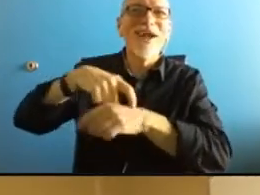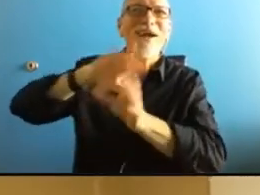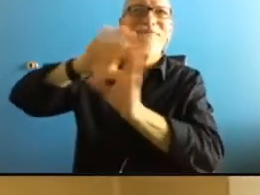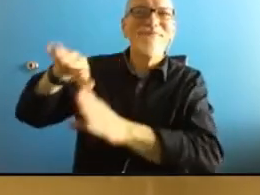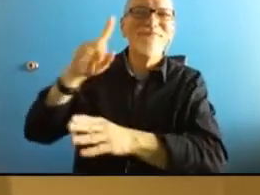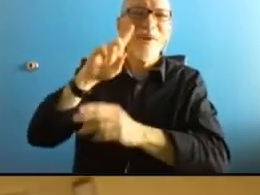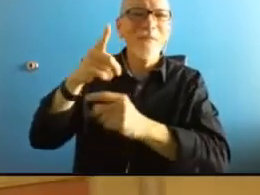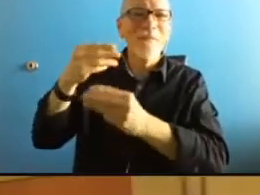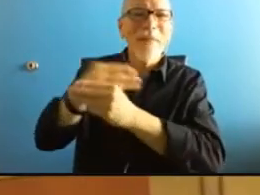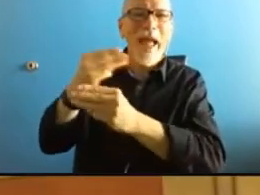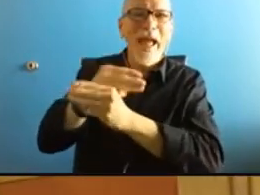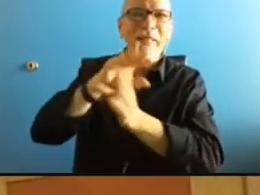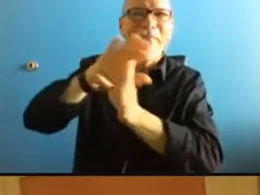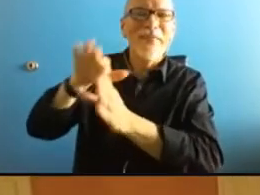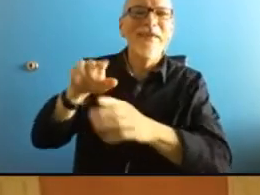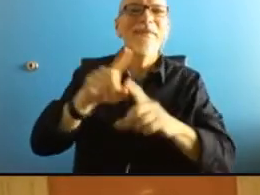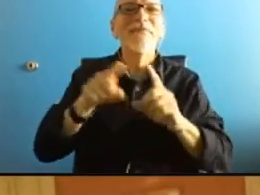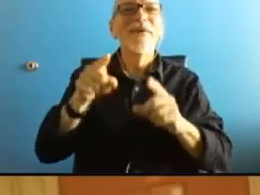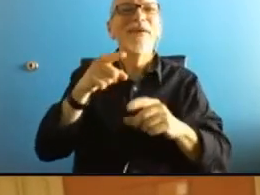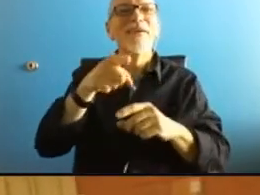but what you're killing,